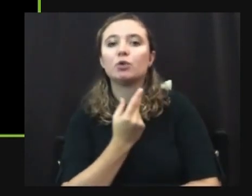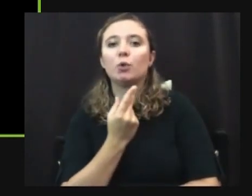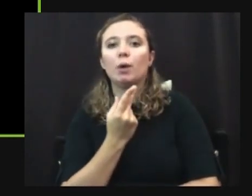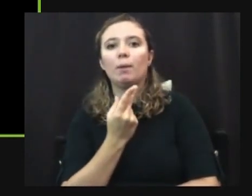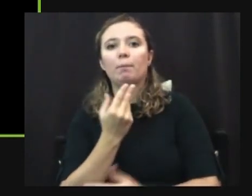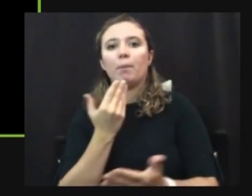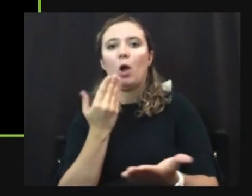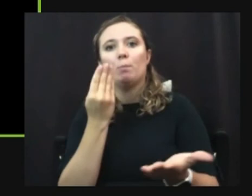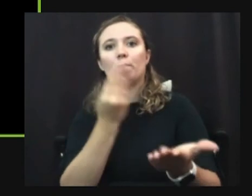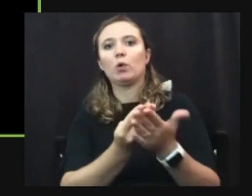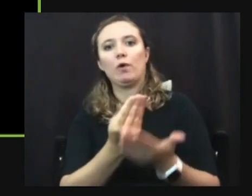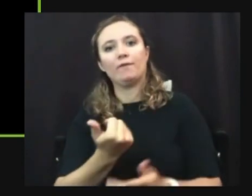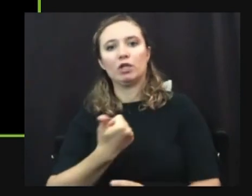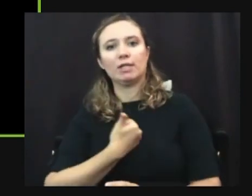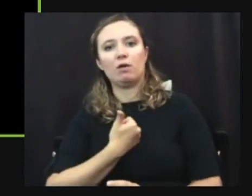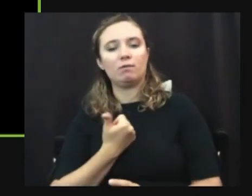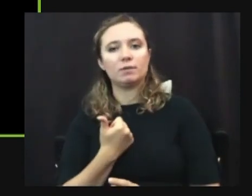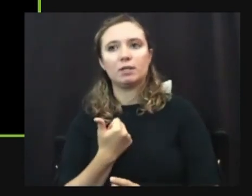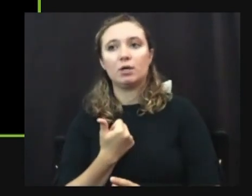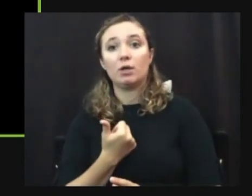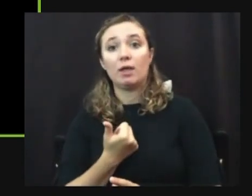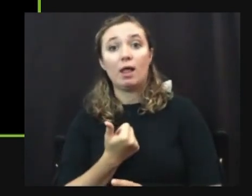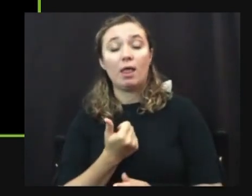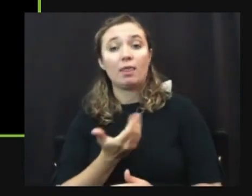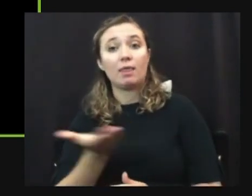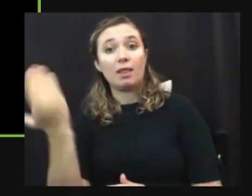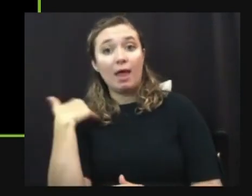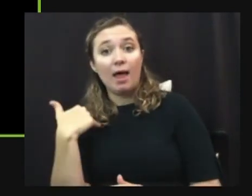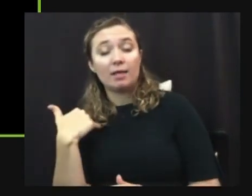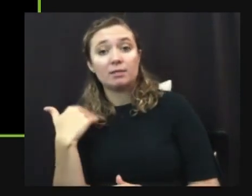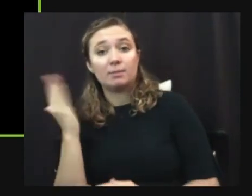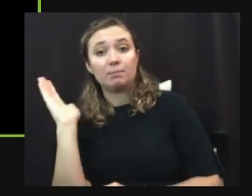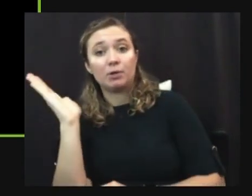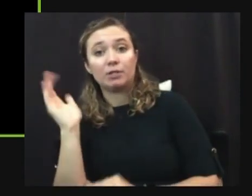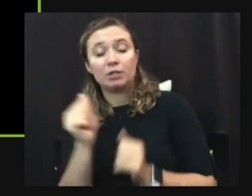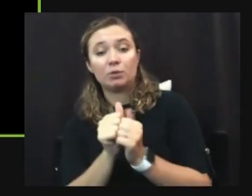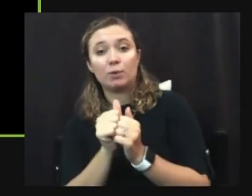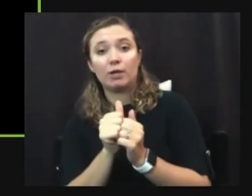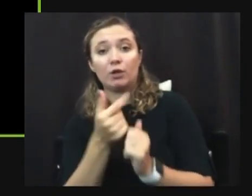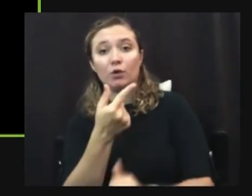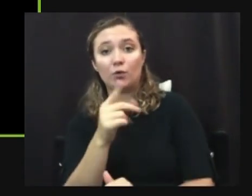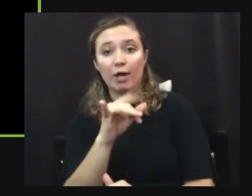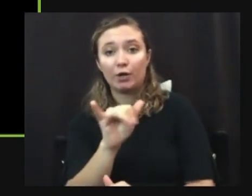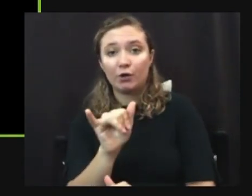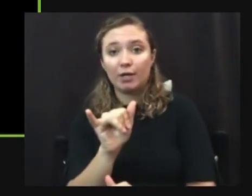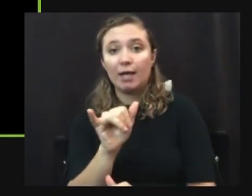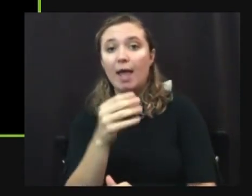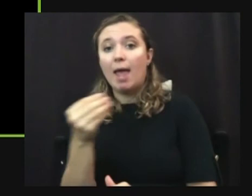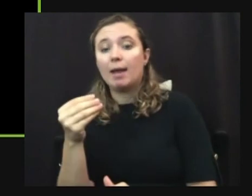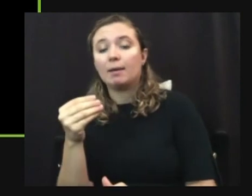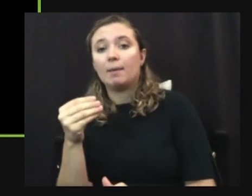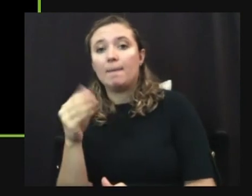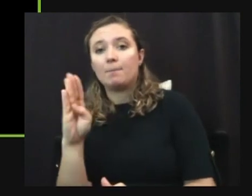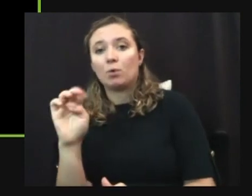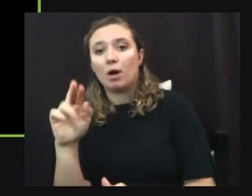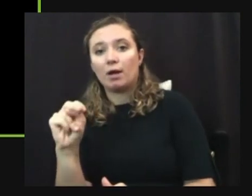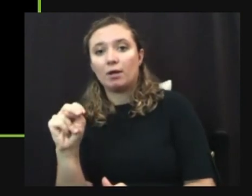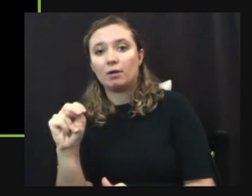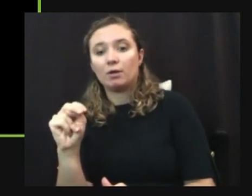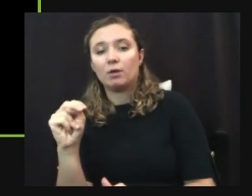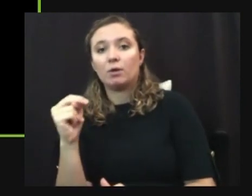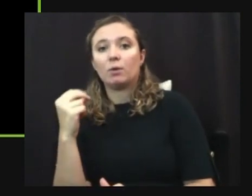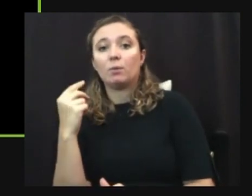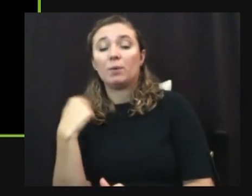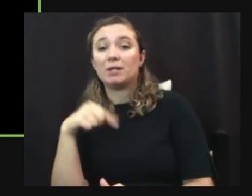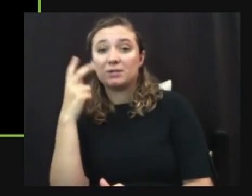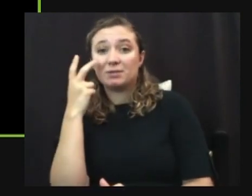presentation with Gregory and Brian, we saw some of you in the comments being